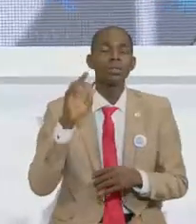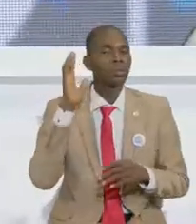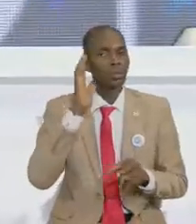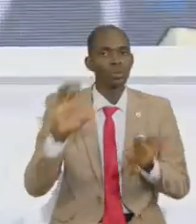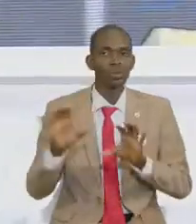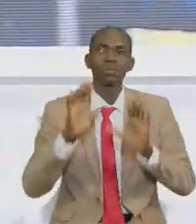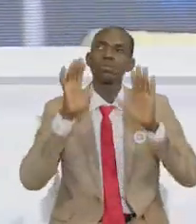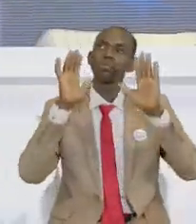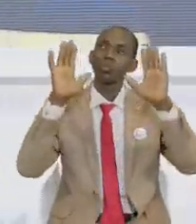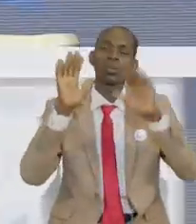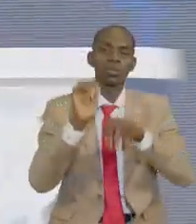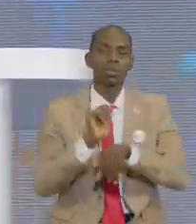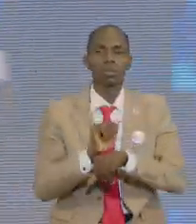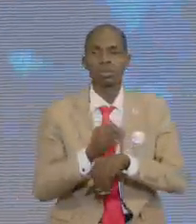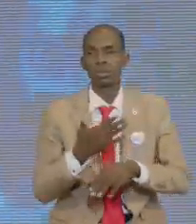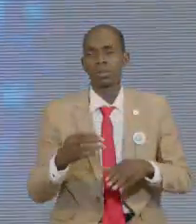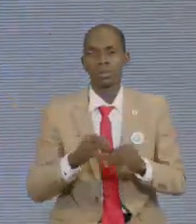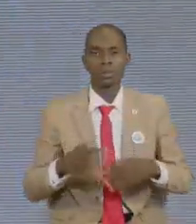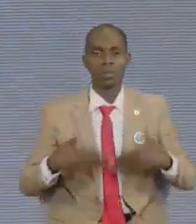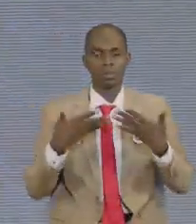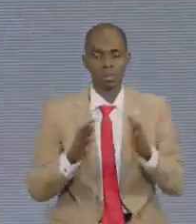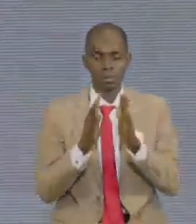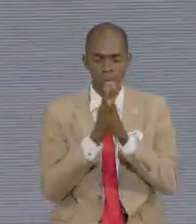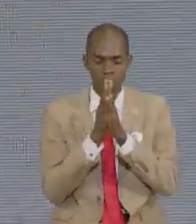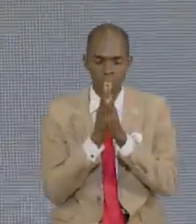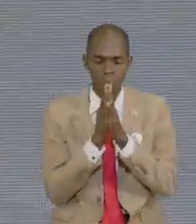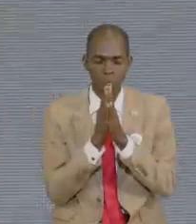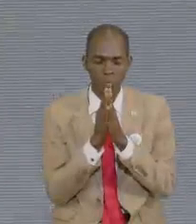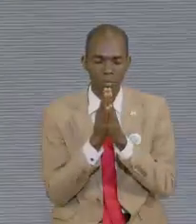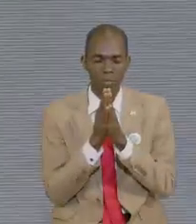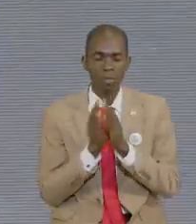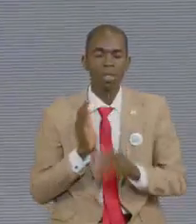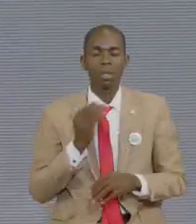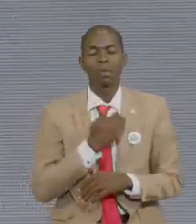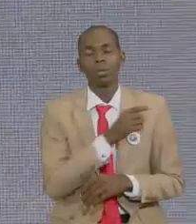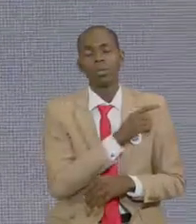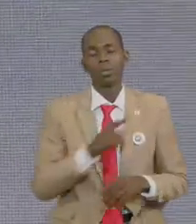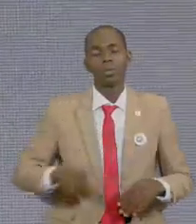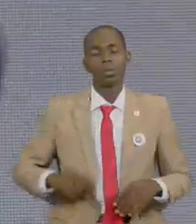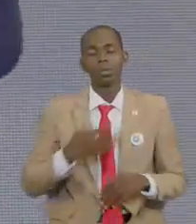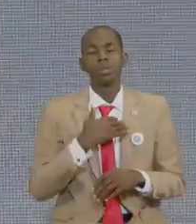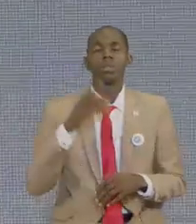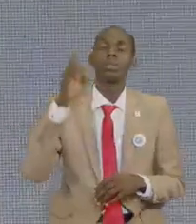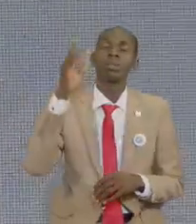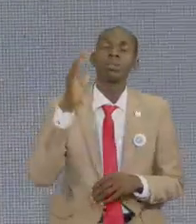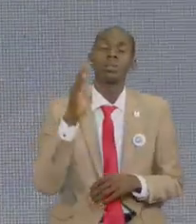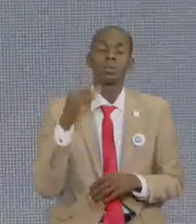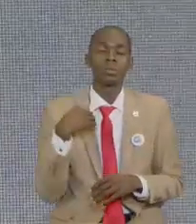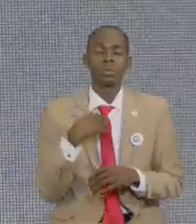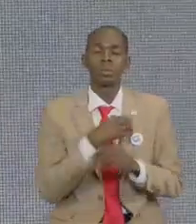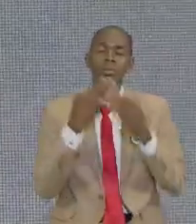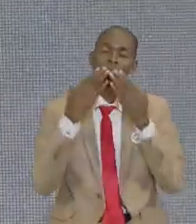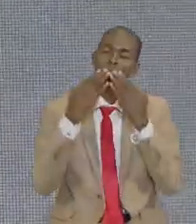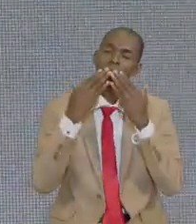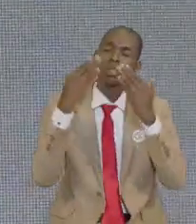life. Let's pray together. Our Lord and our God, we thank you because you are a